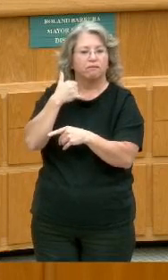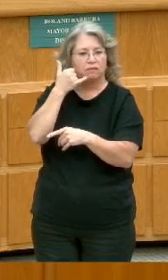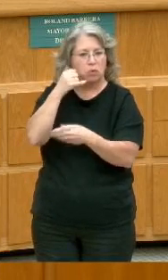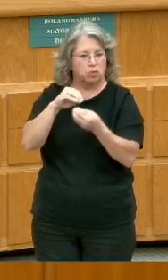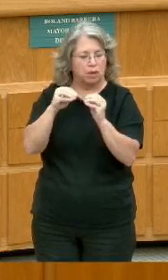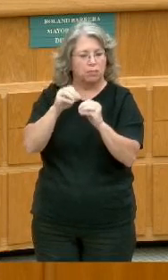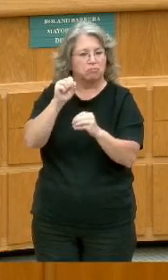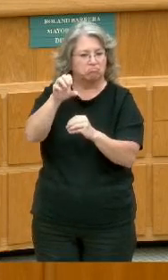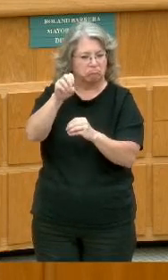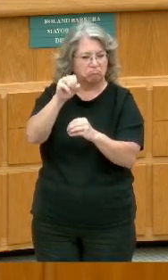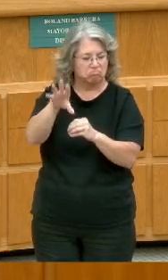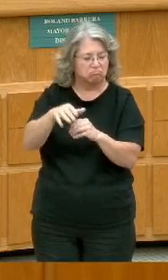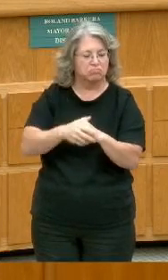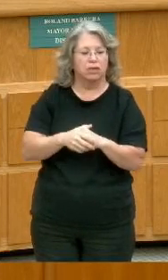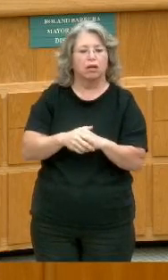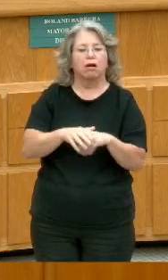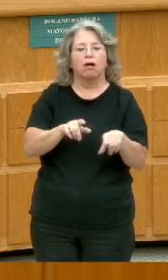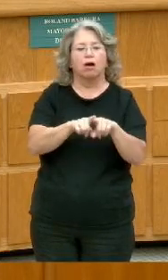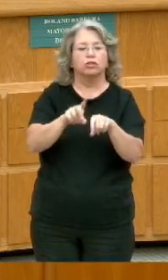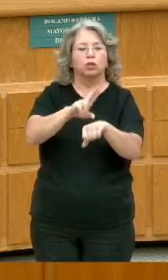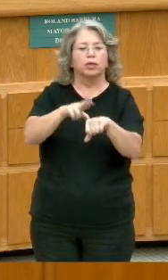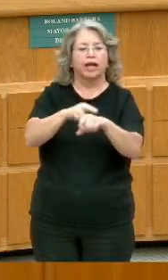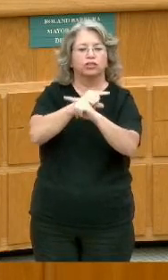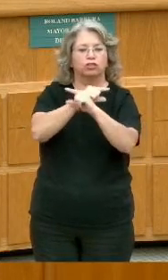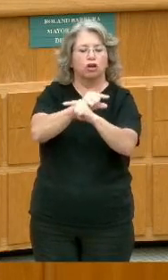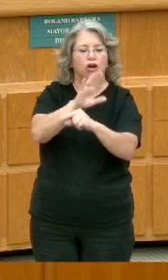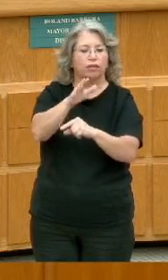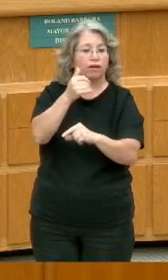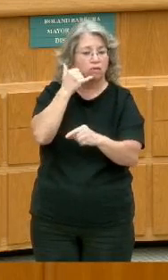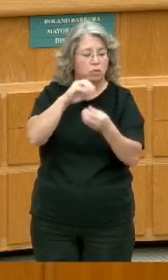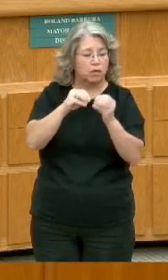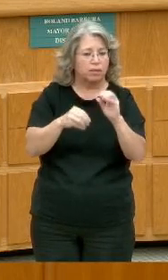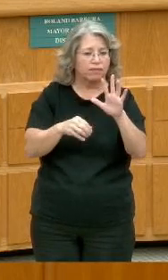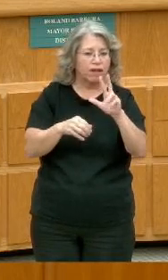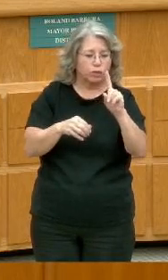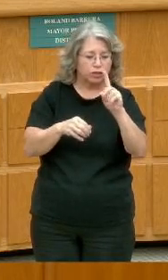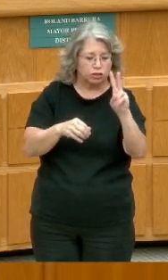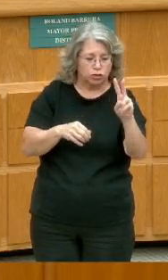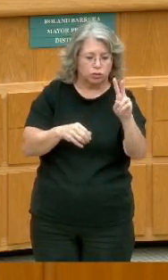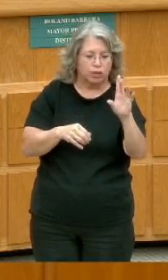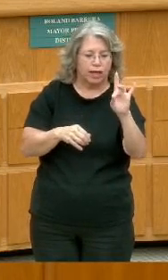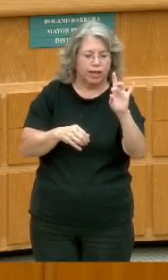361-356-9572. There's also the National Guard, and their hotline is